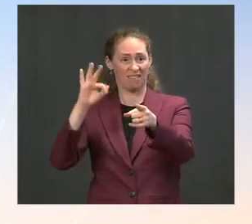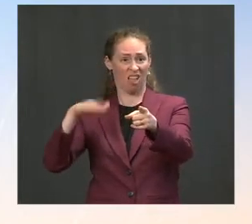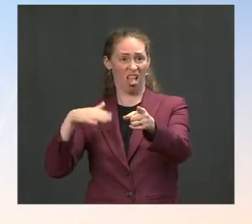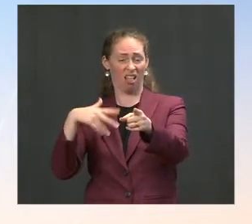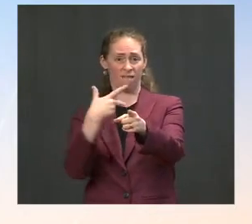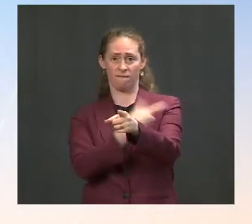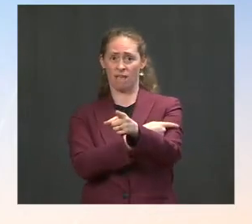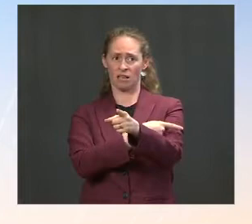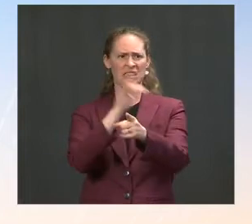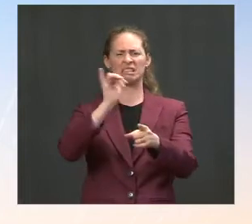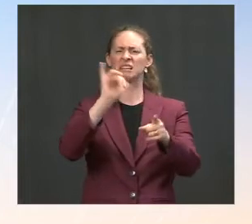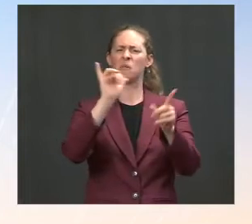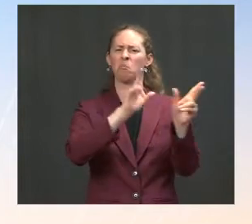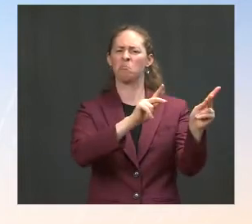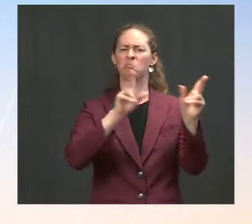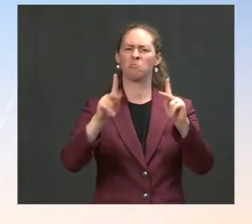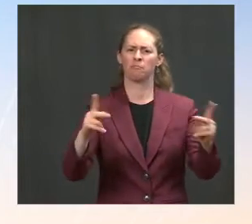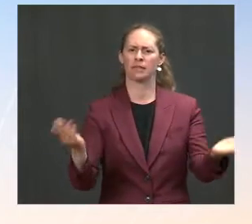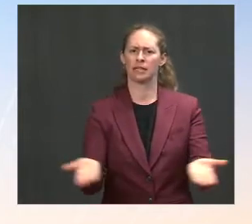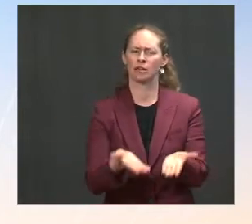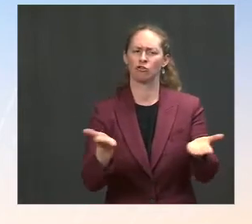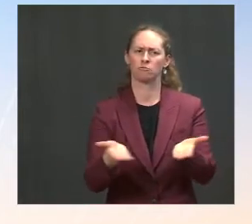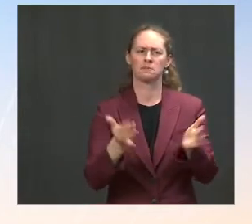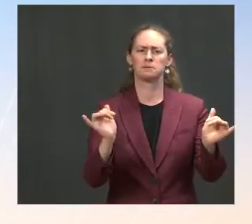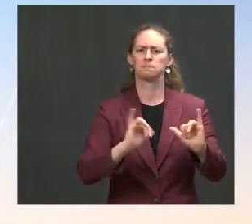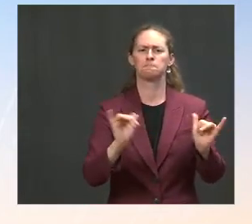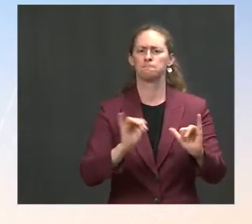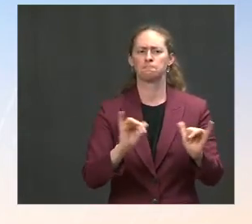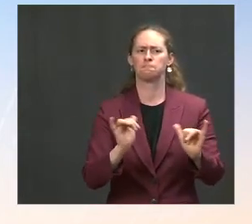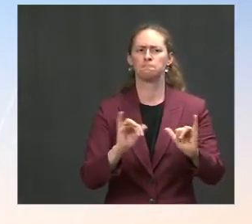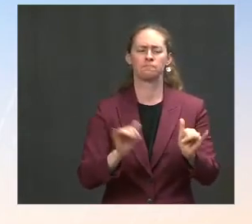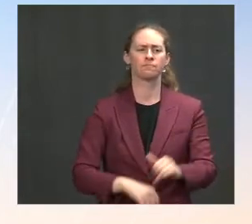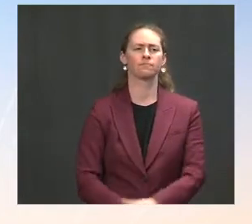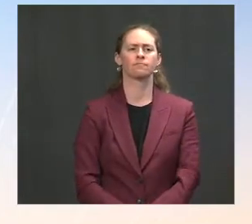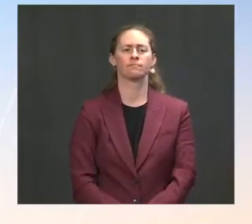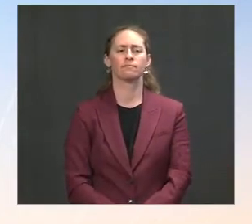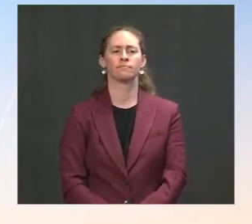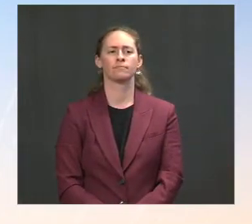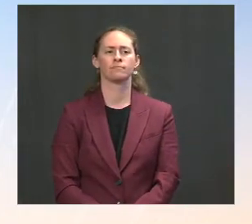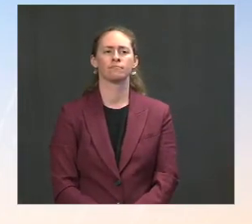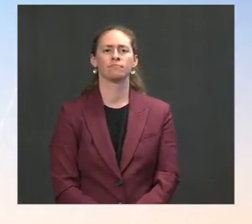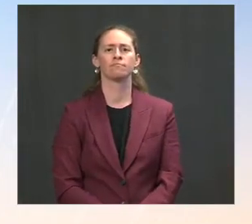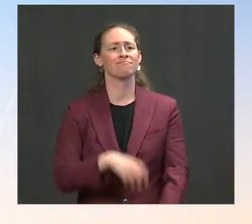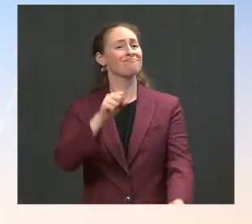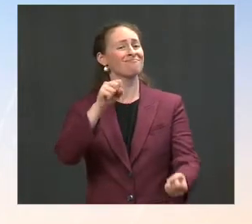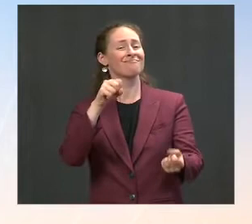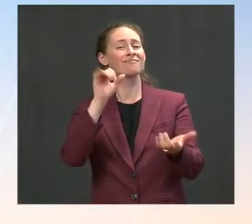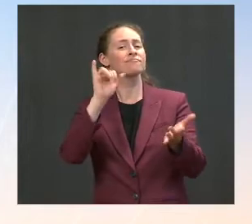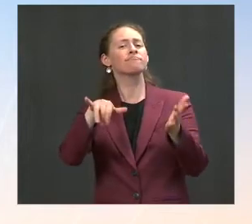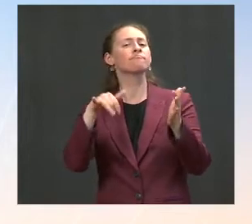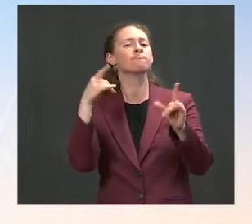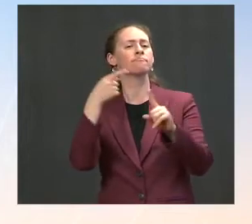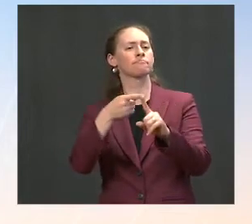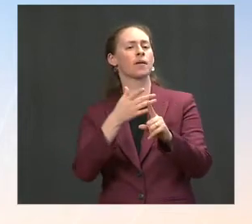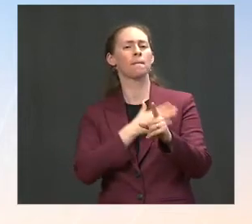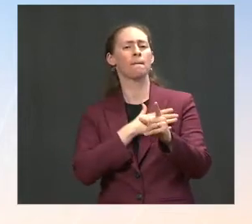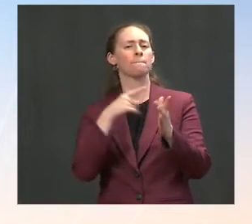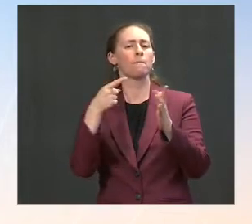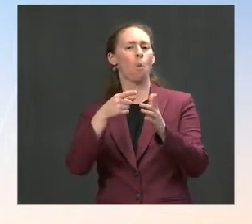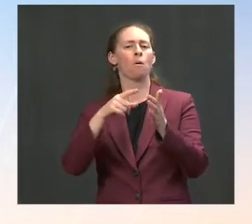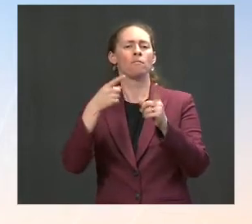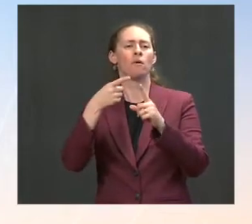of it is much more expansive than hospitalizations. That was what I was trying to convey. What the CDC does is they have